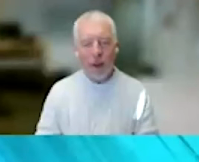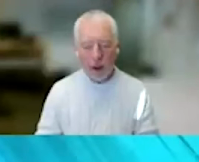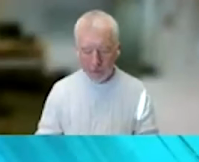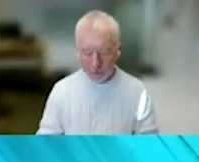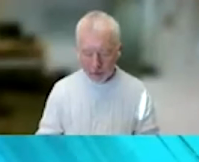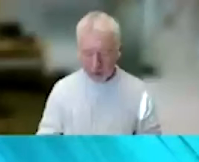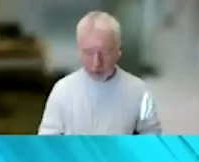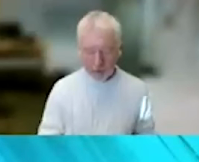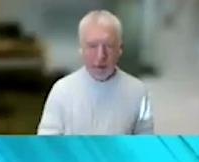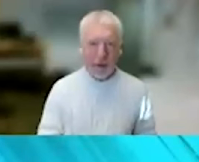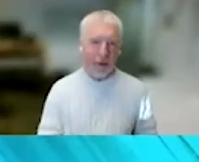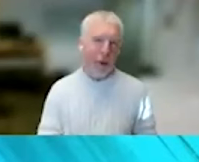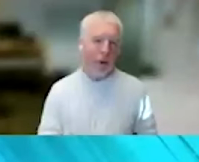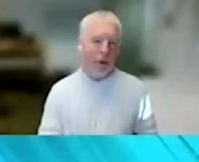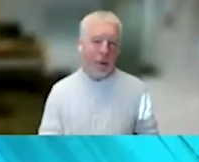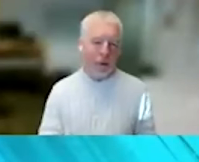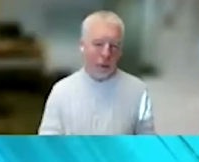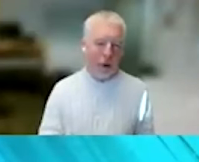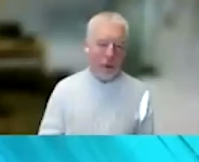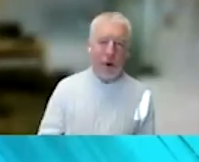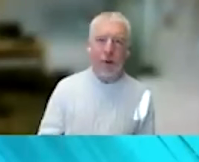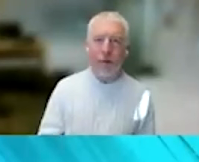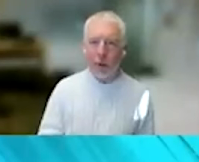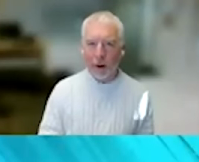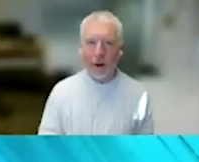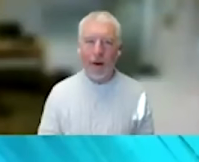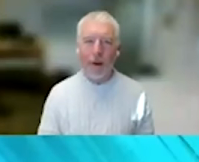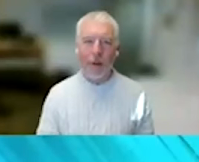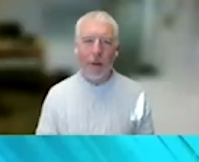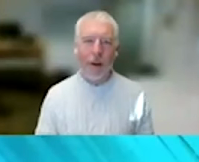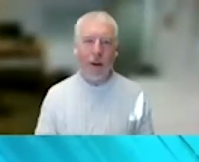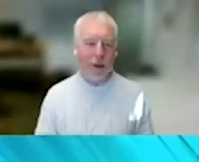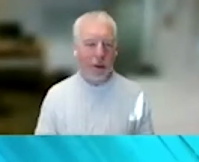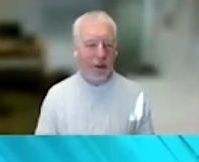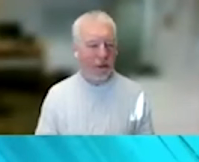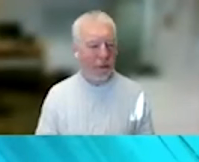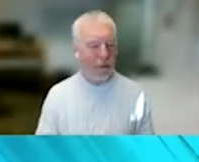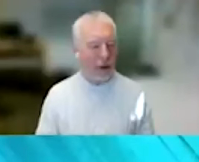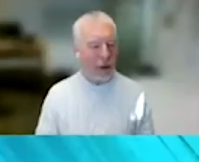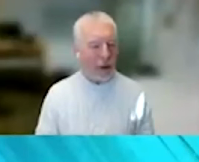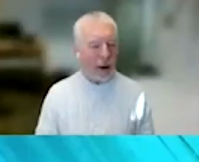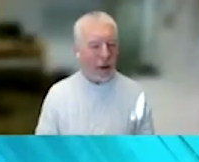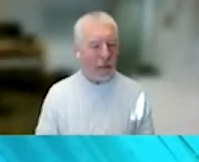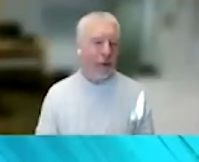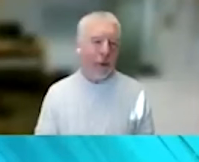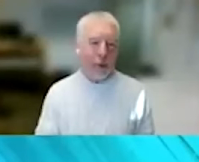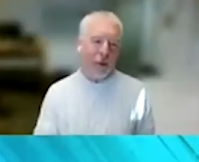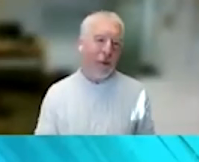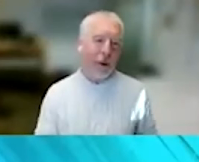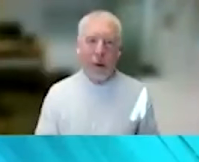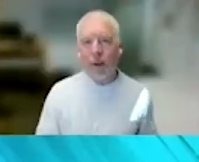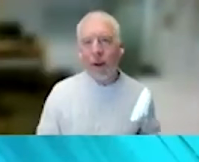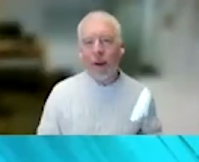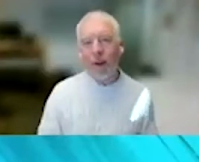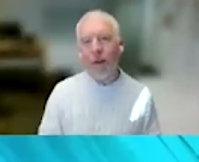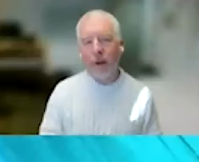So it's less about deliverables and more about exploring and developing new things. As I say, please